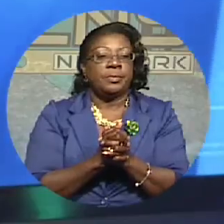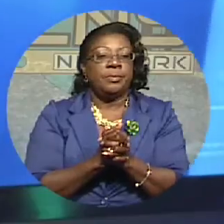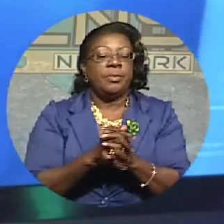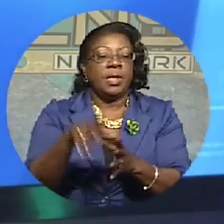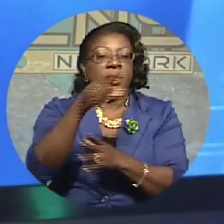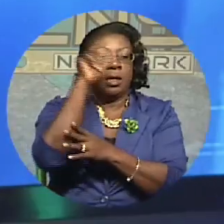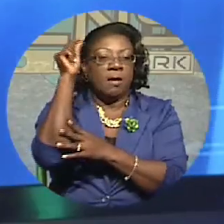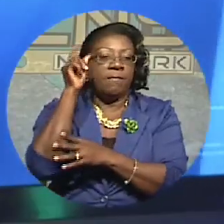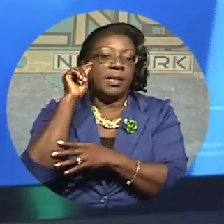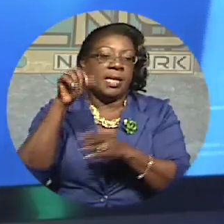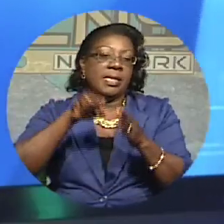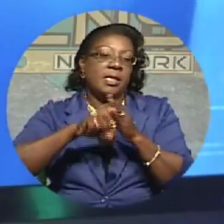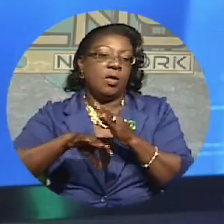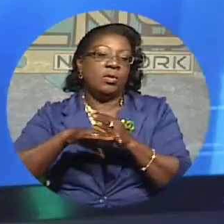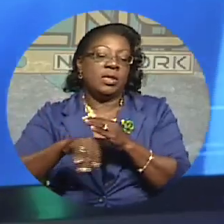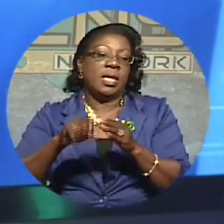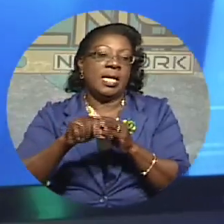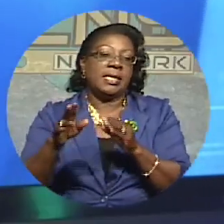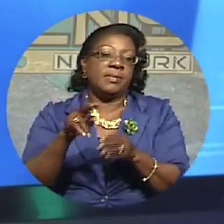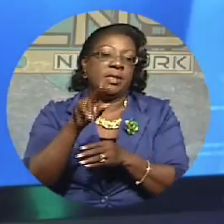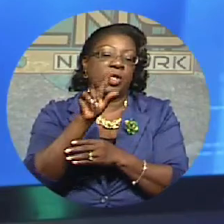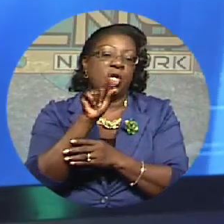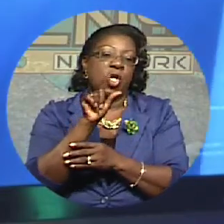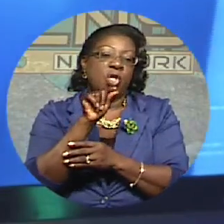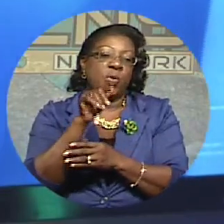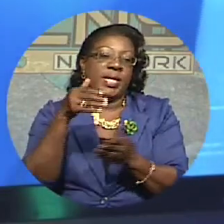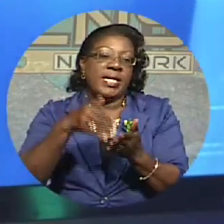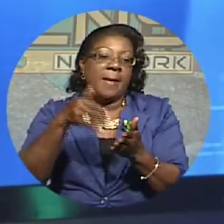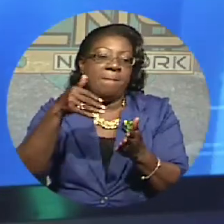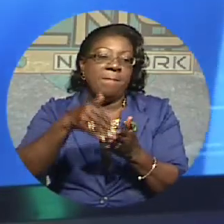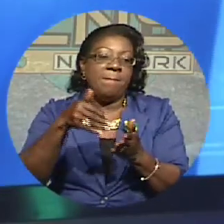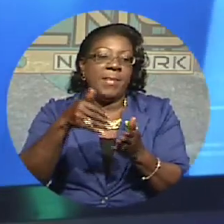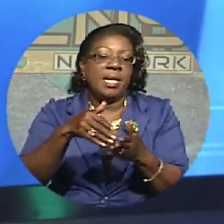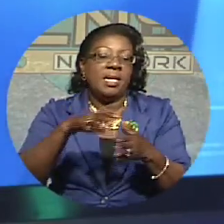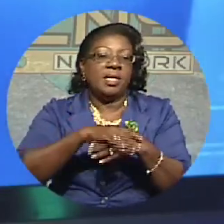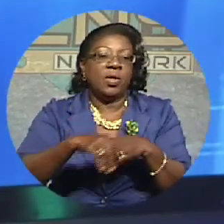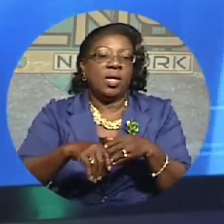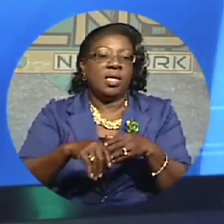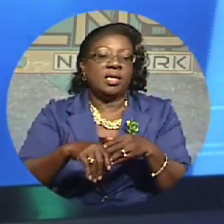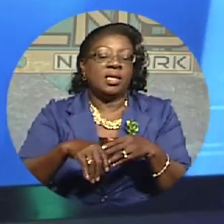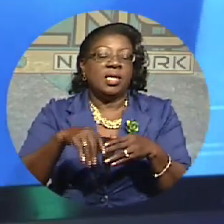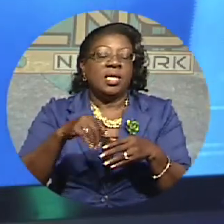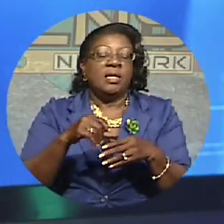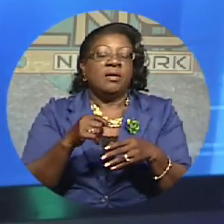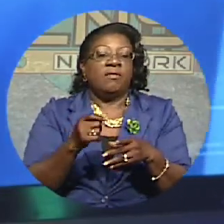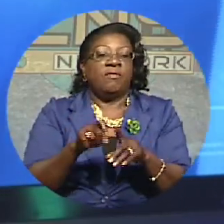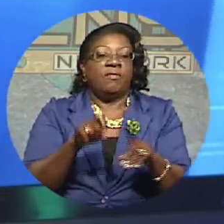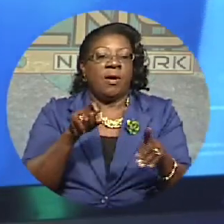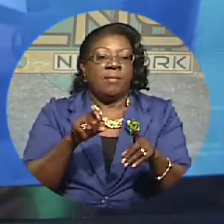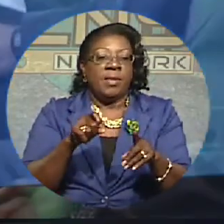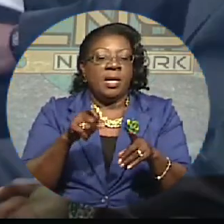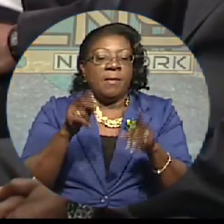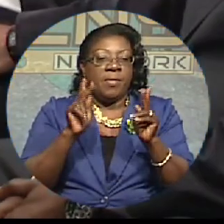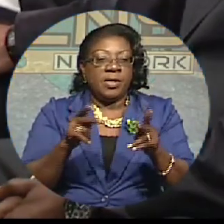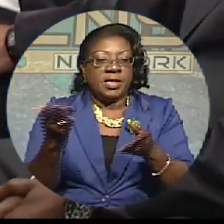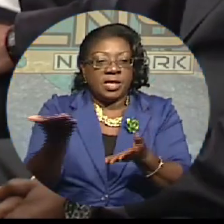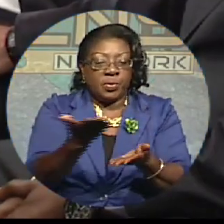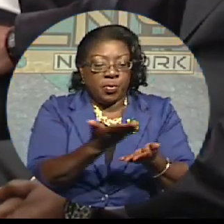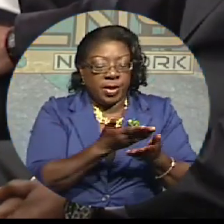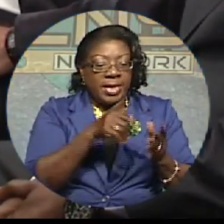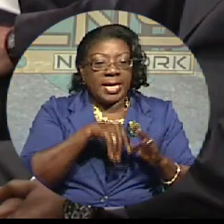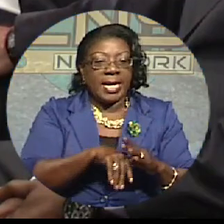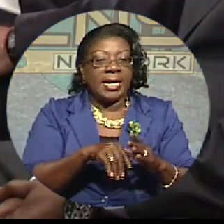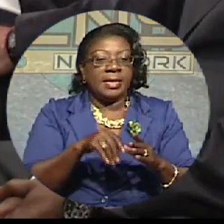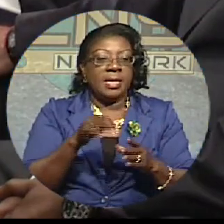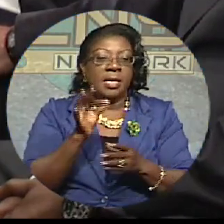The government is losing an estimated $20 million in revenue to tobacco smuggling and counterfeit products. Now, senior customs